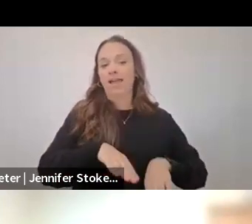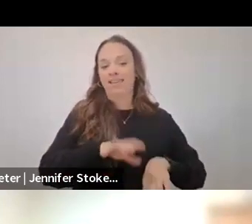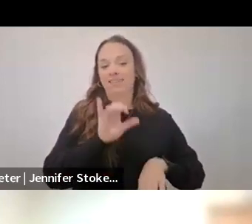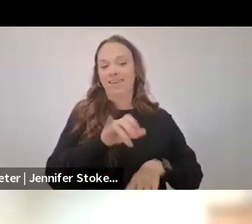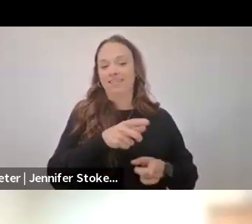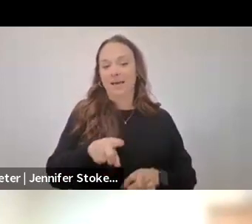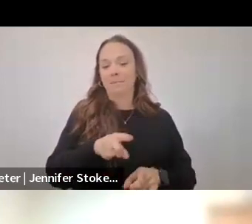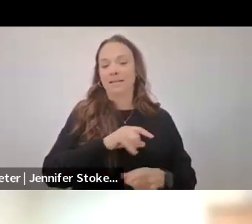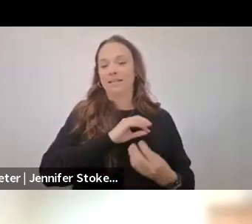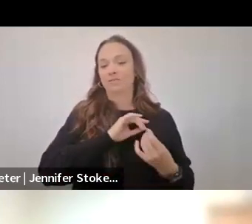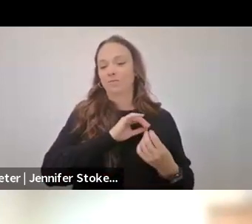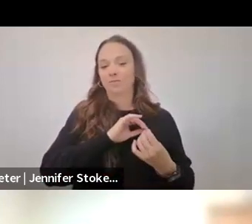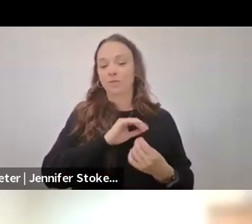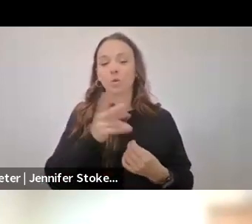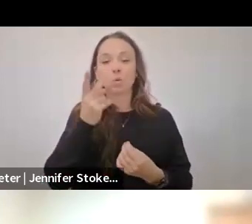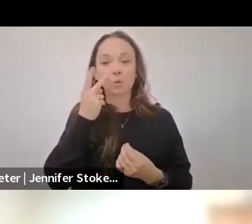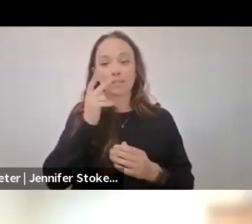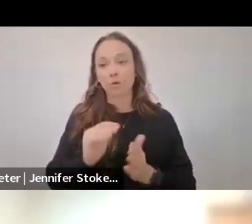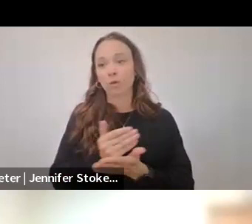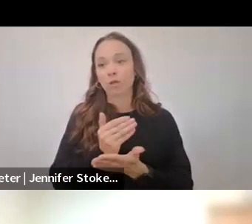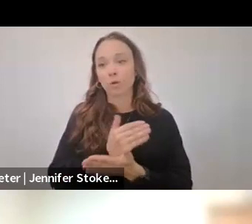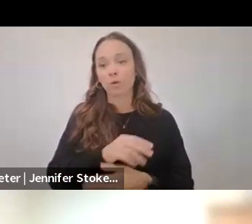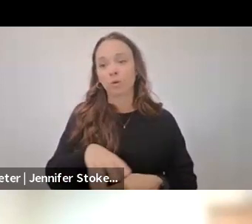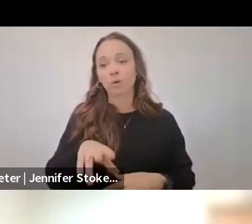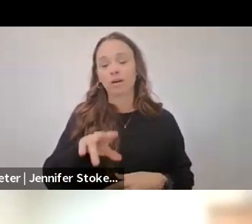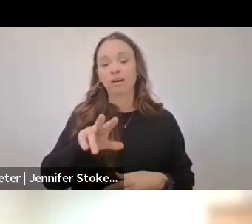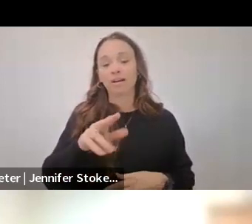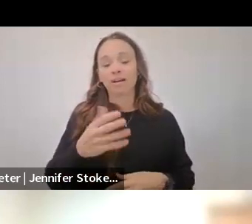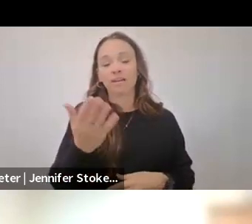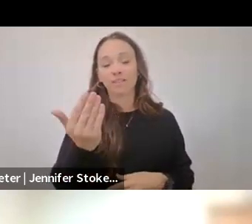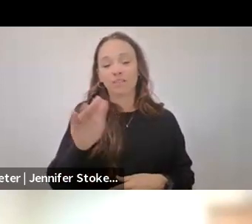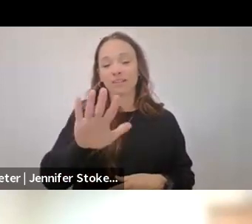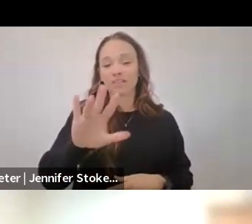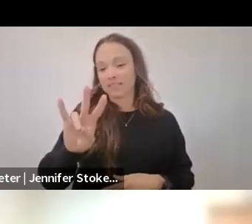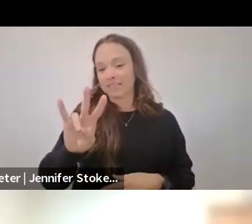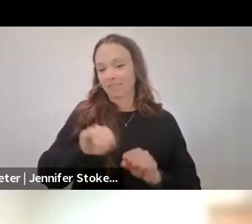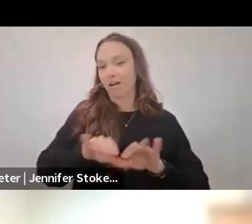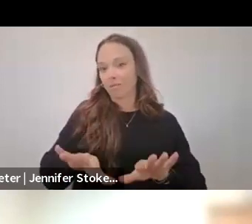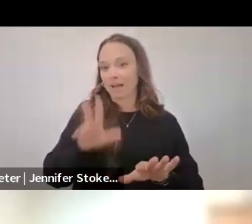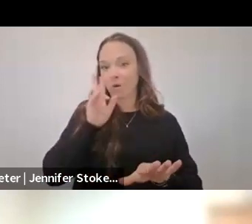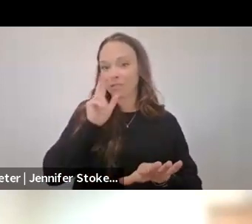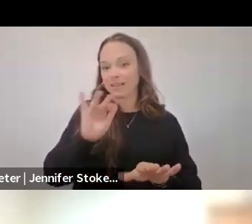Section 1557 comes out, whether there's a mention of that or not. Did you want to comment on that at all, Darcy?